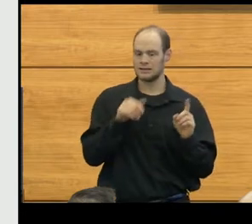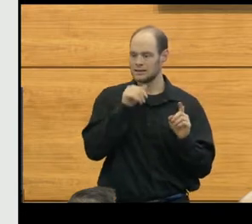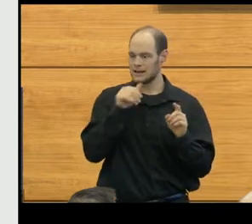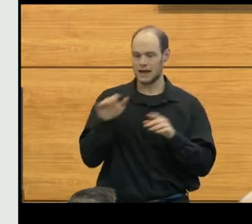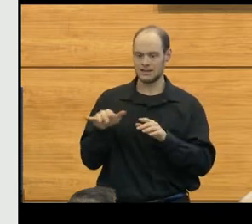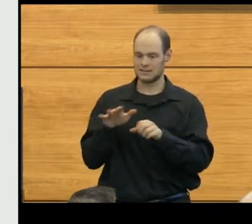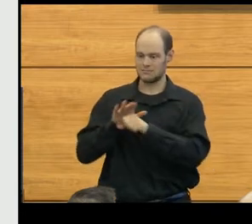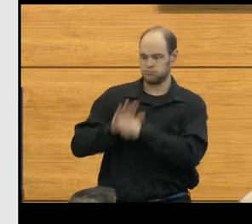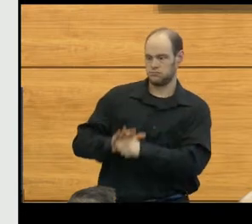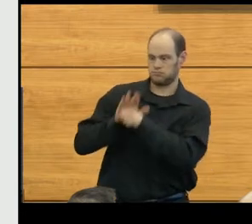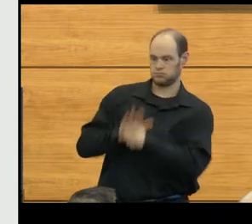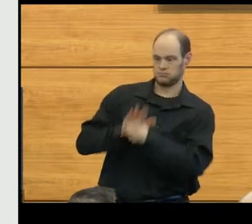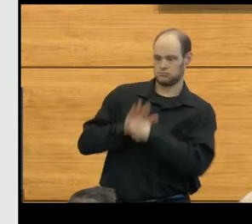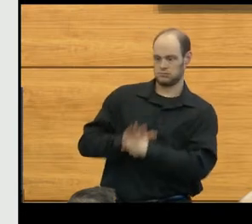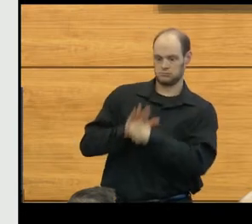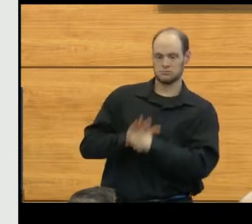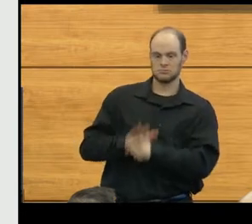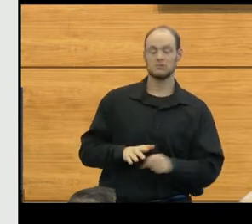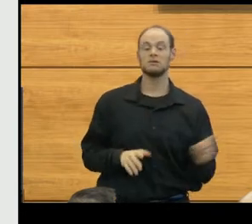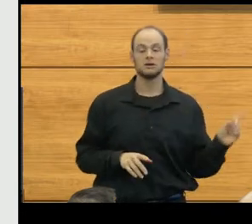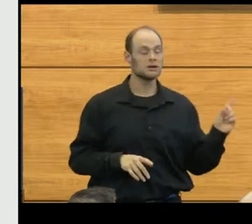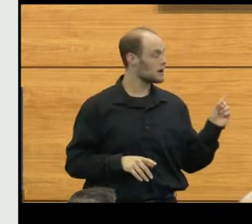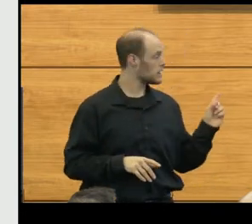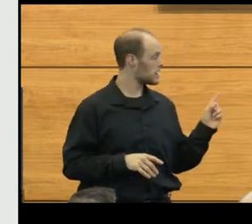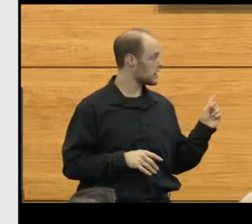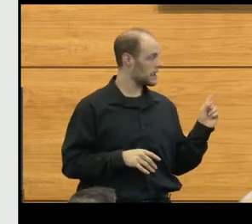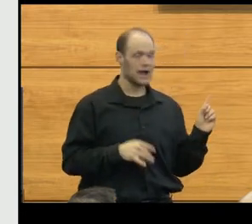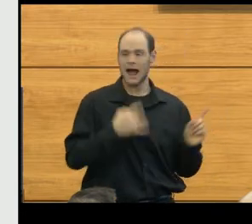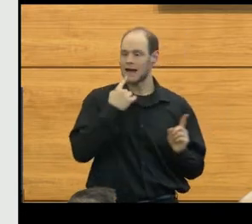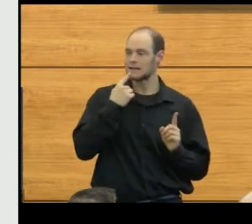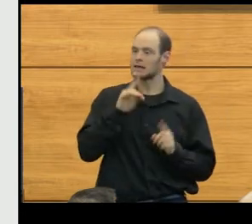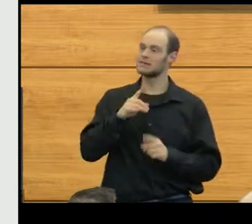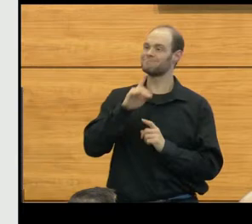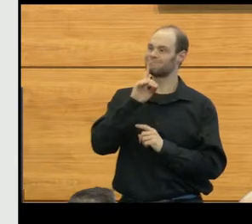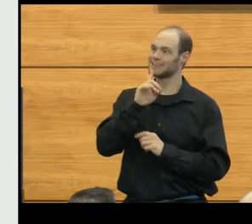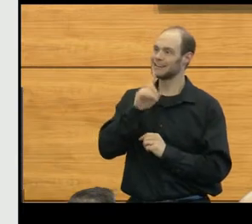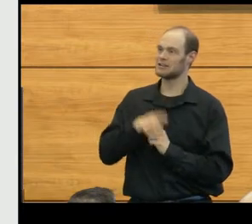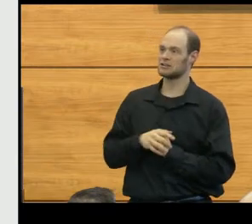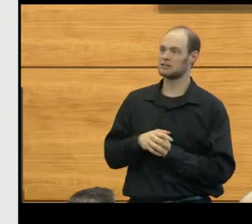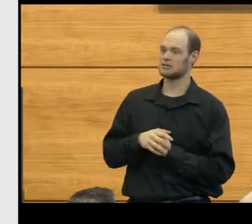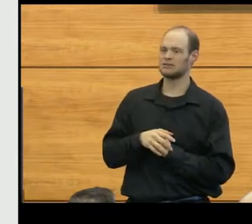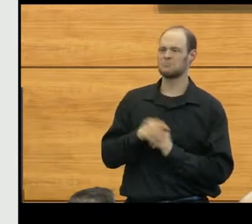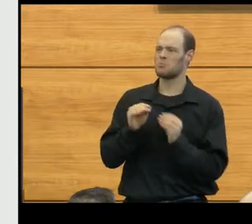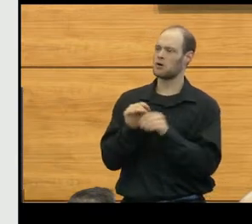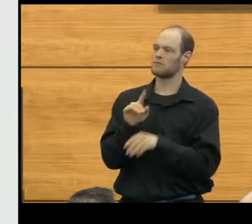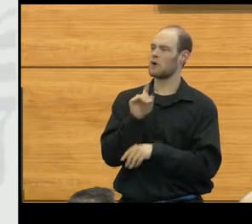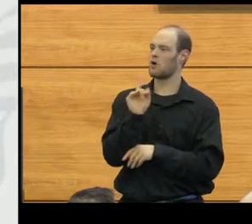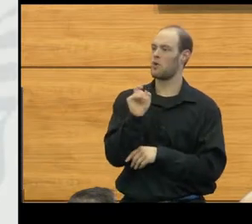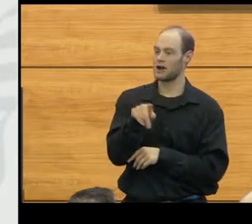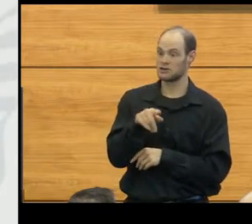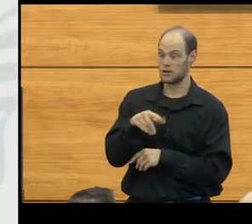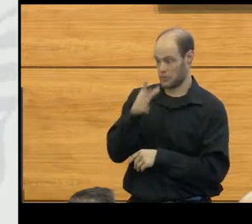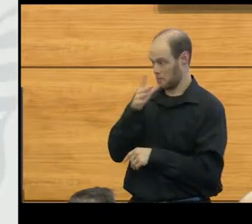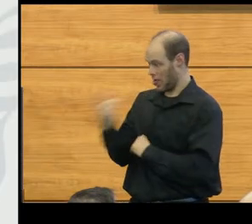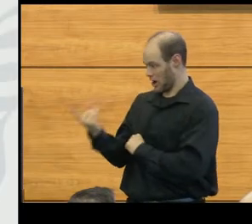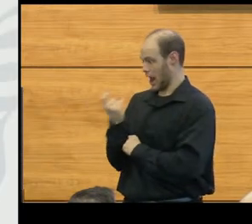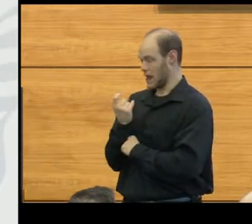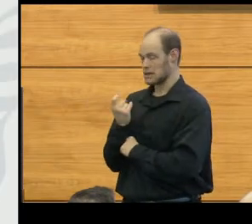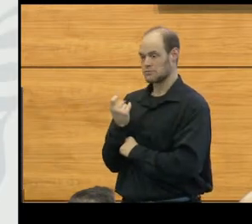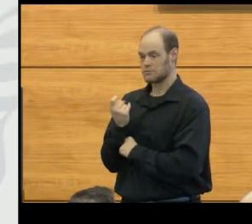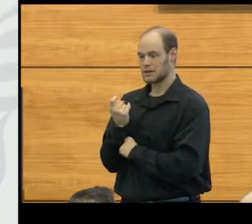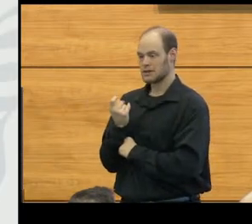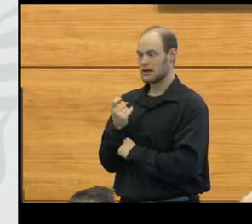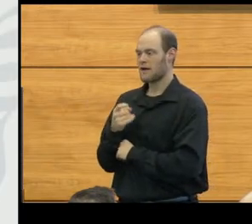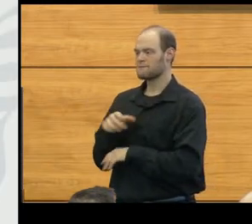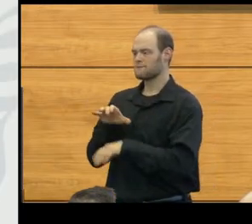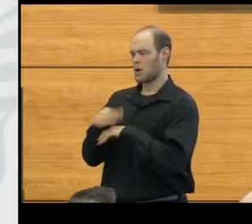as a piston. And so I think that it's really a question that she asked me that made